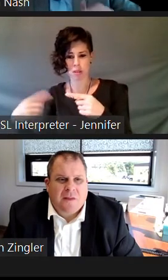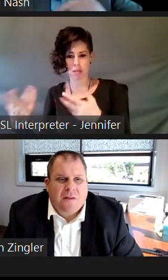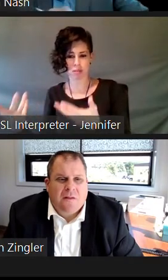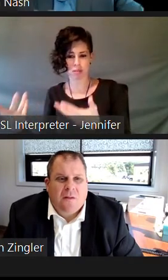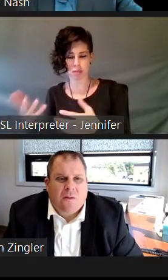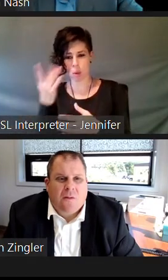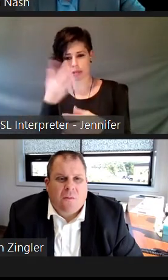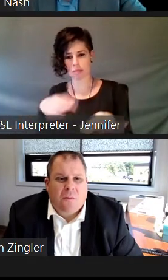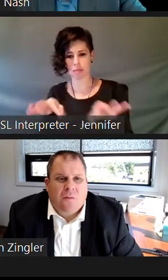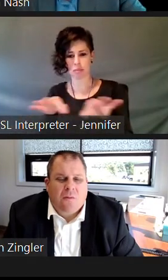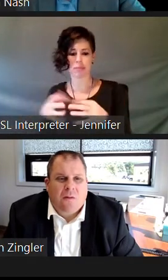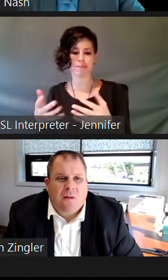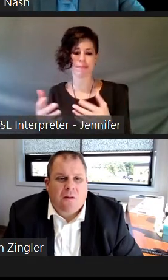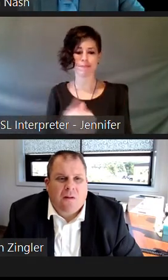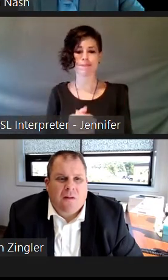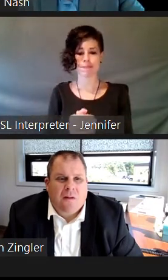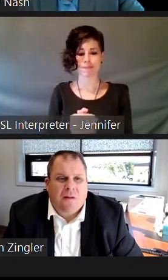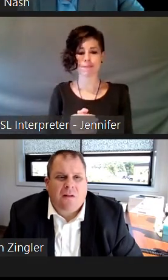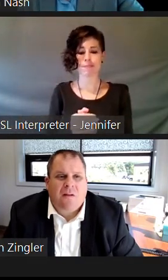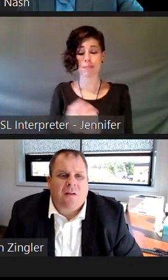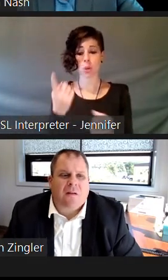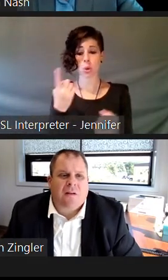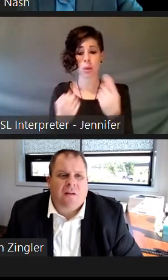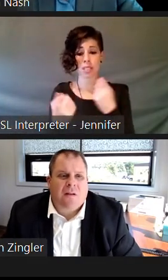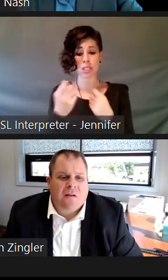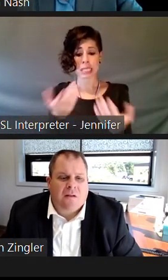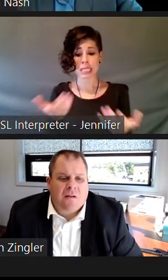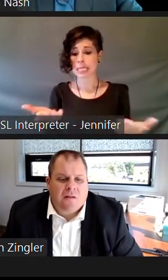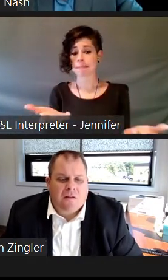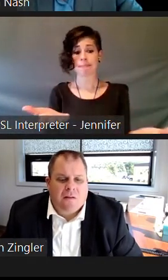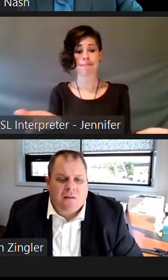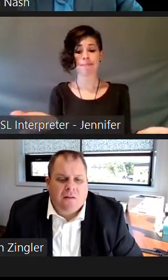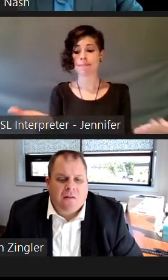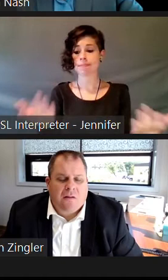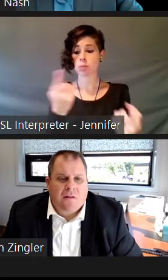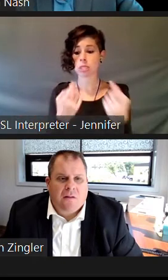Do we have questions for the panel?